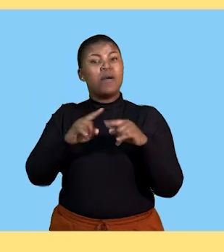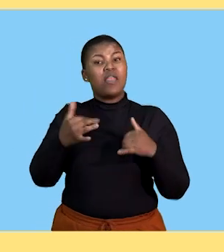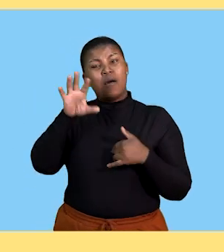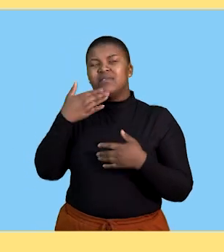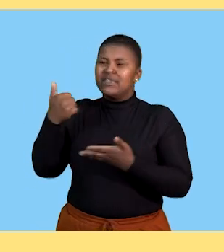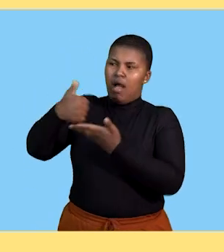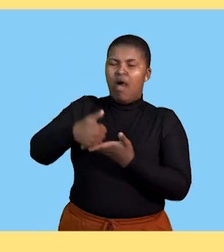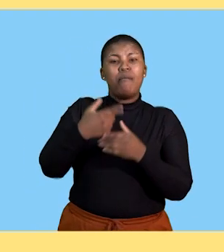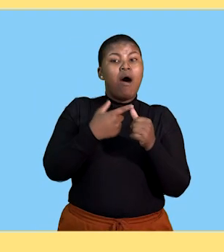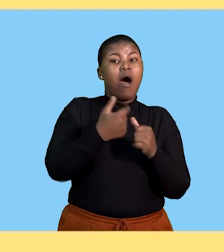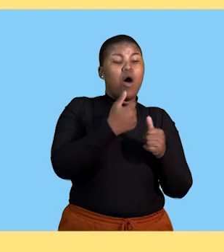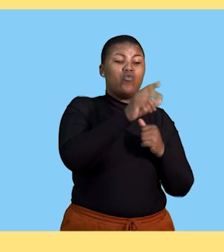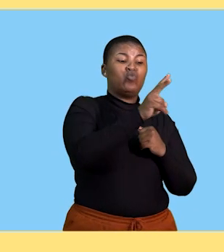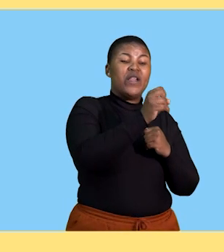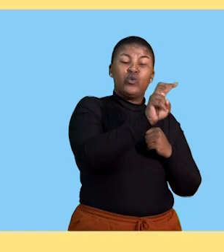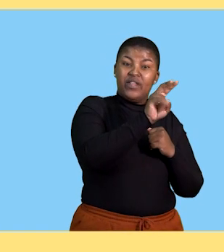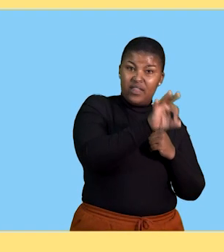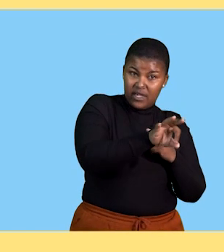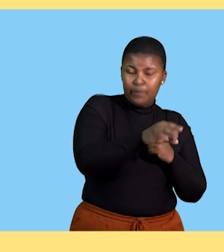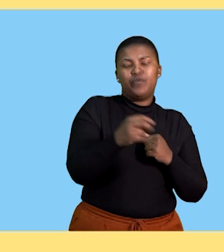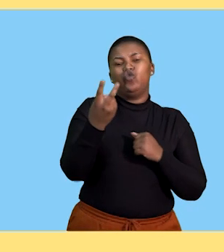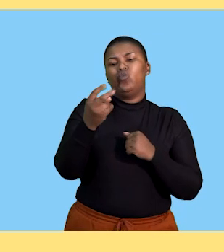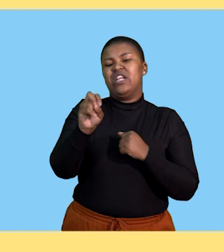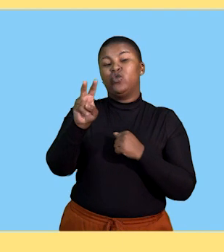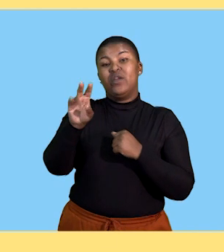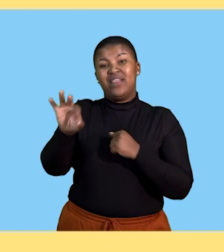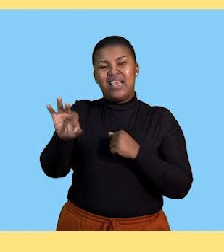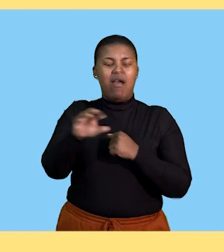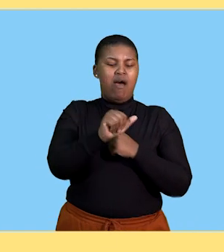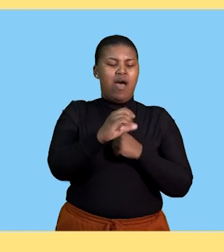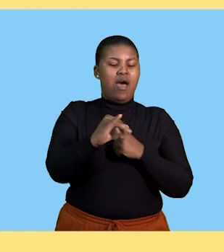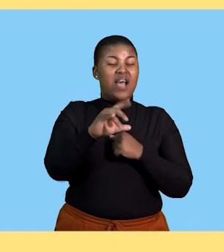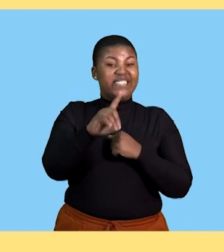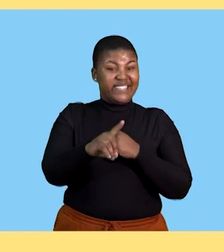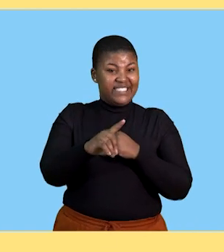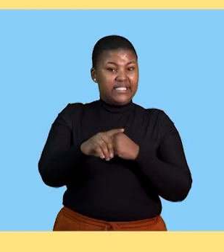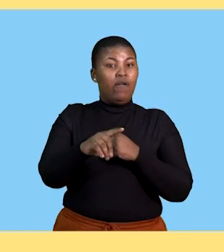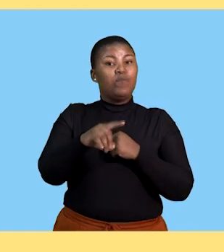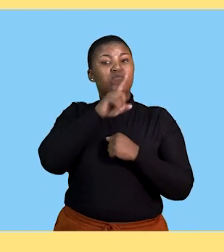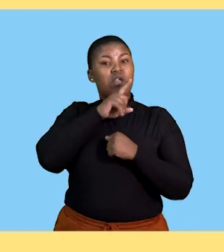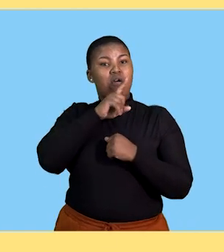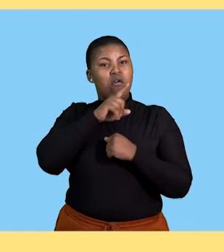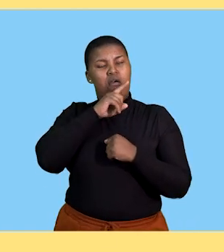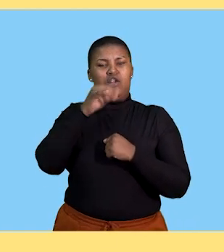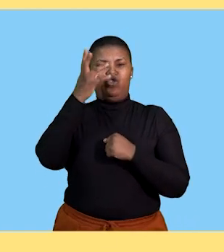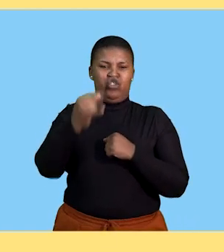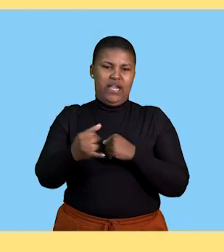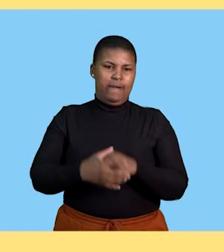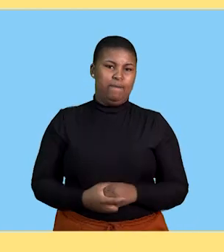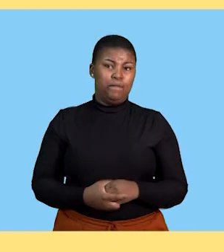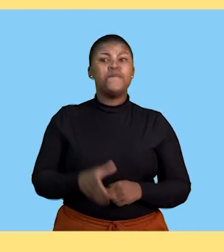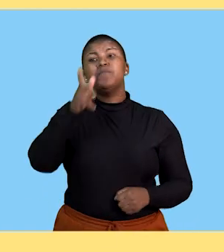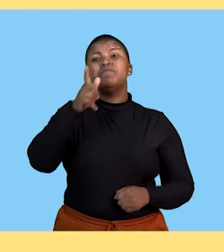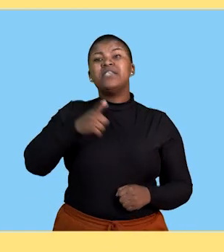2023 asset test ratio. For the year 2022, we are told that the current assets